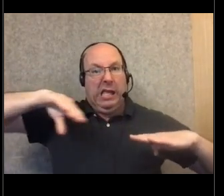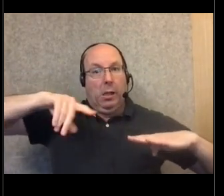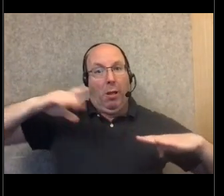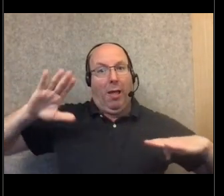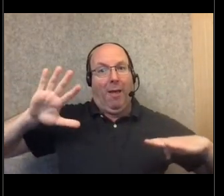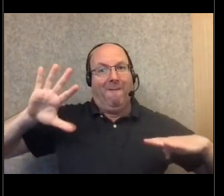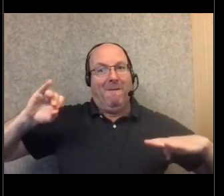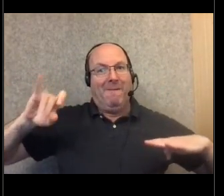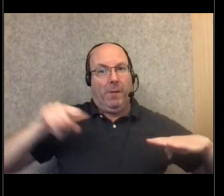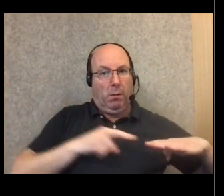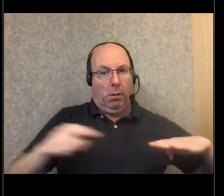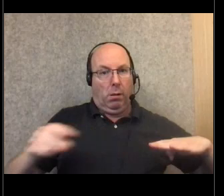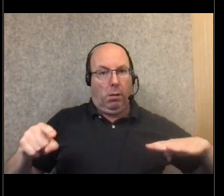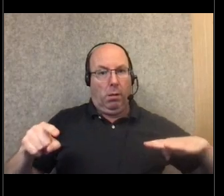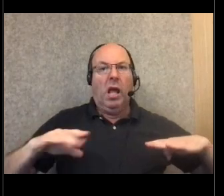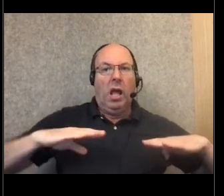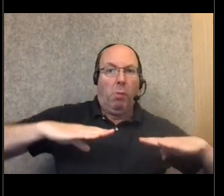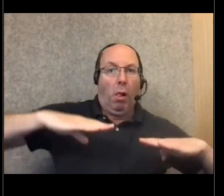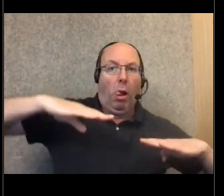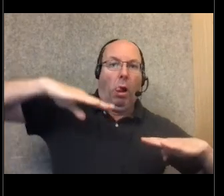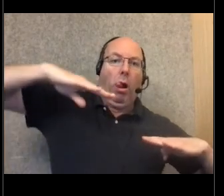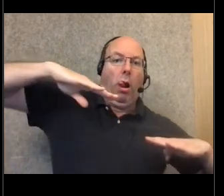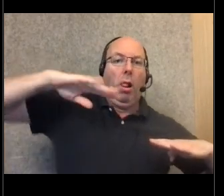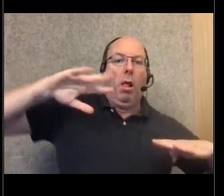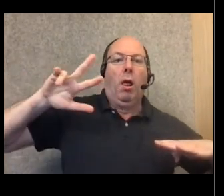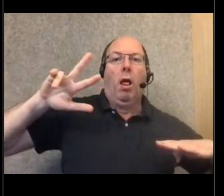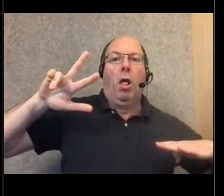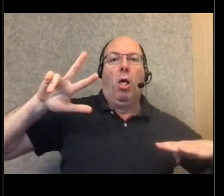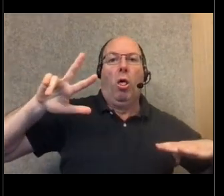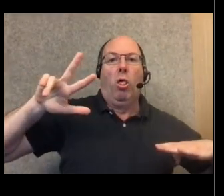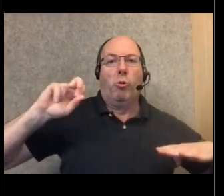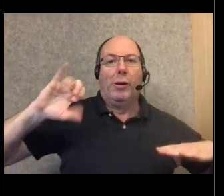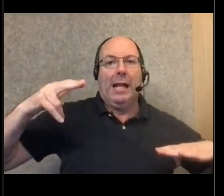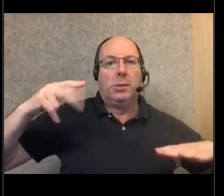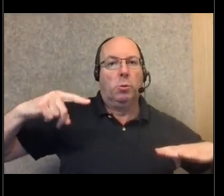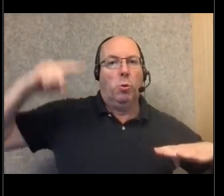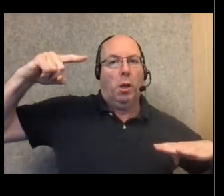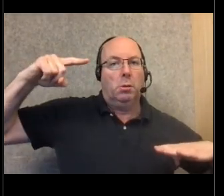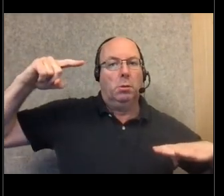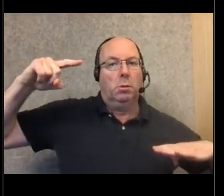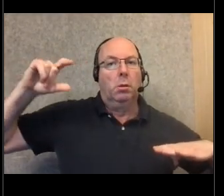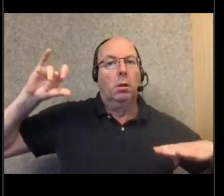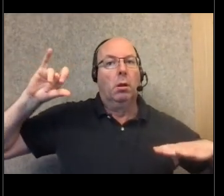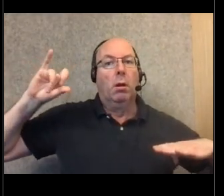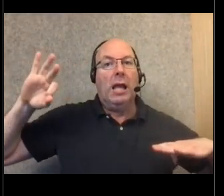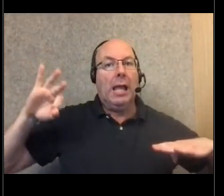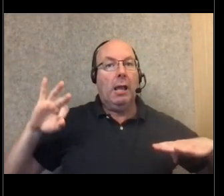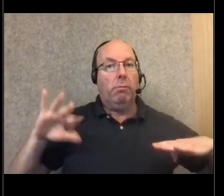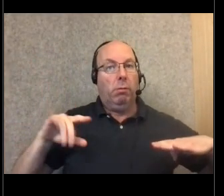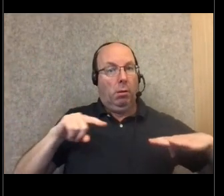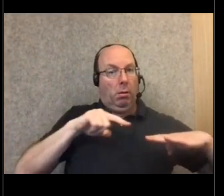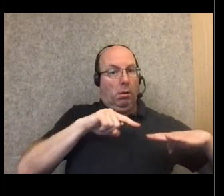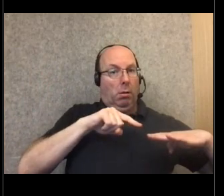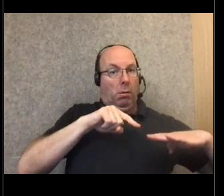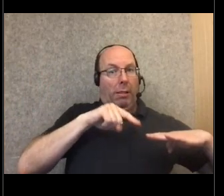If there are no pedestrian arrival points within 50 feet of the planned